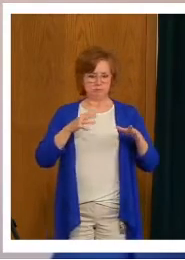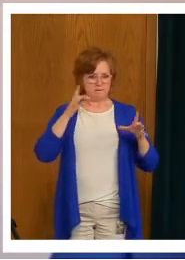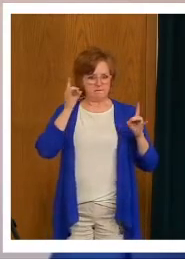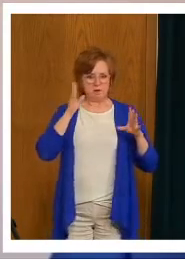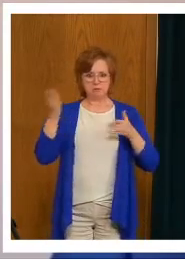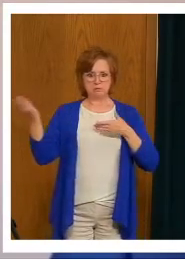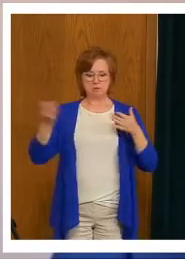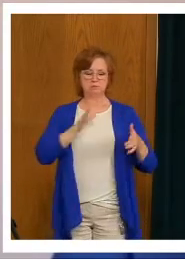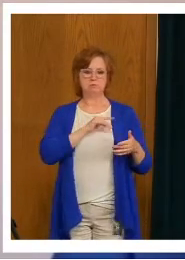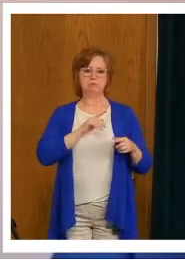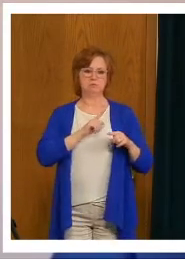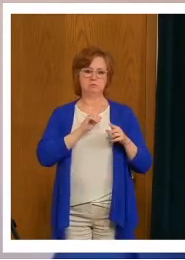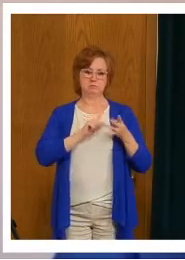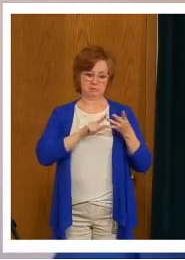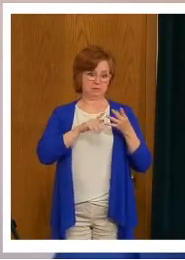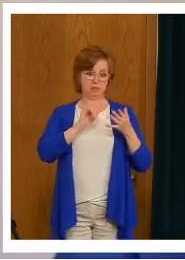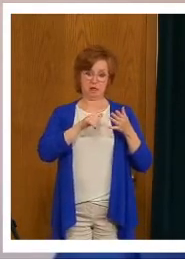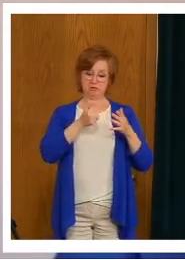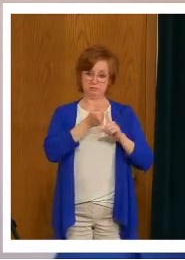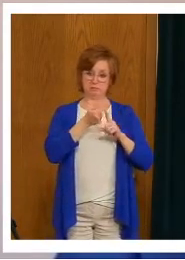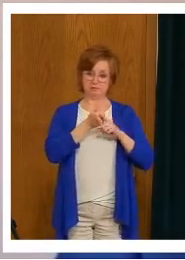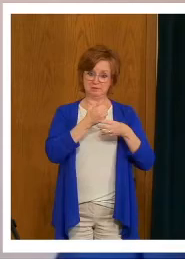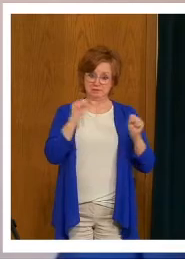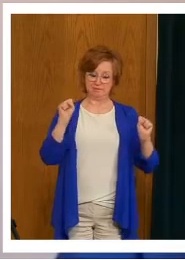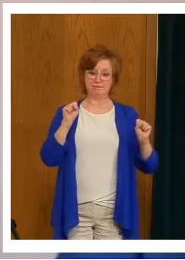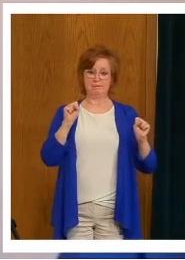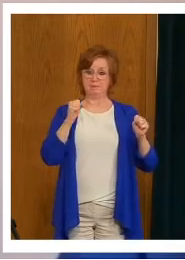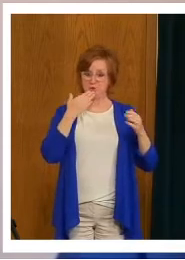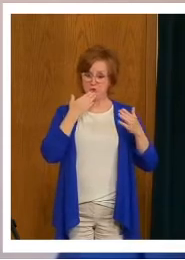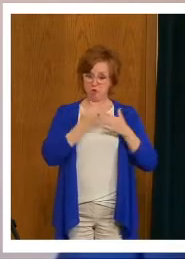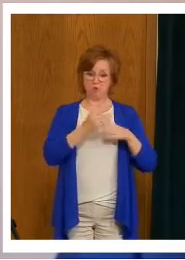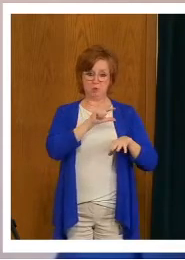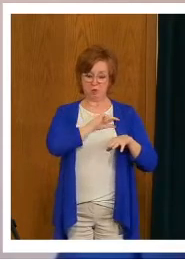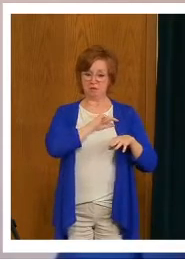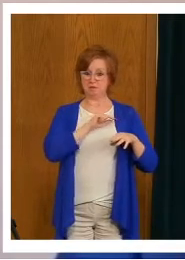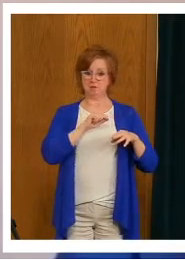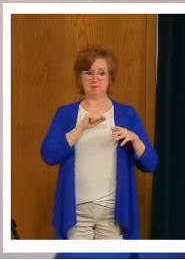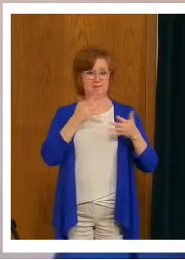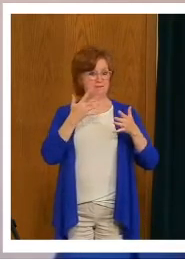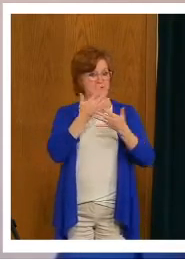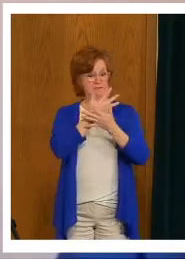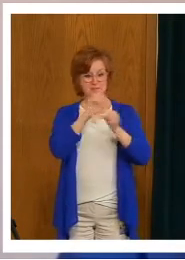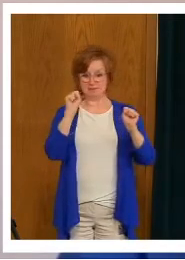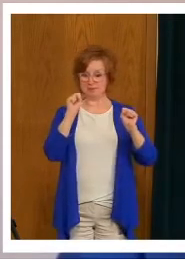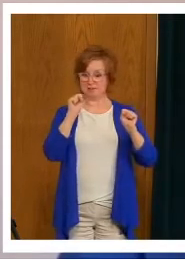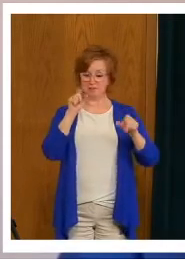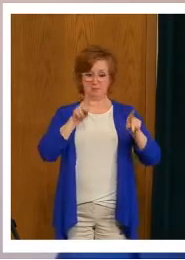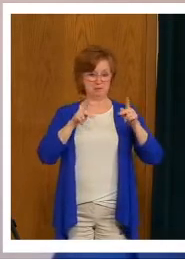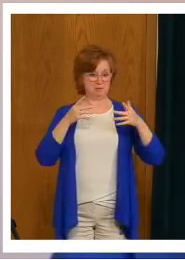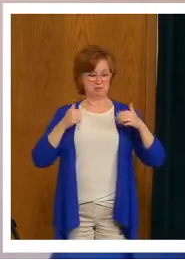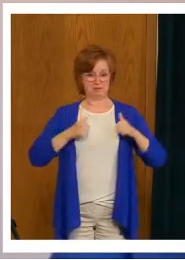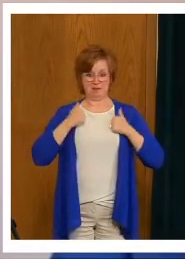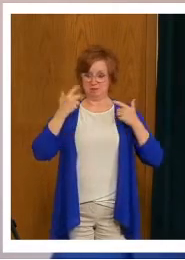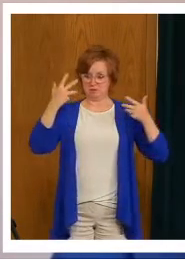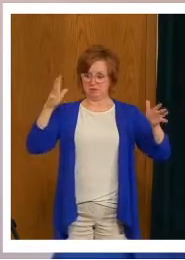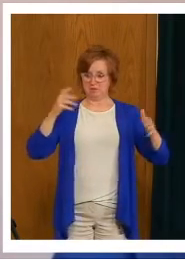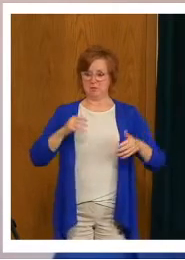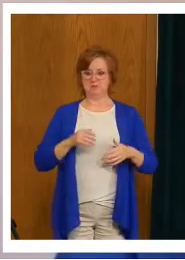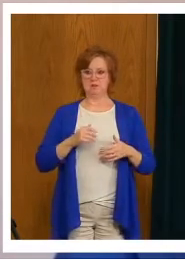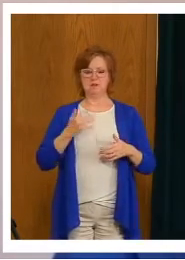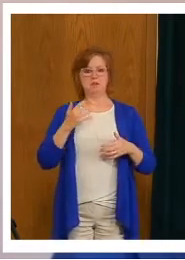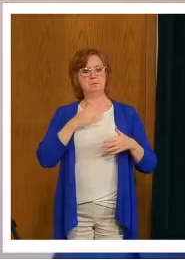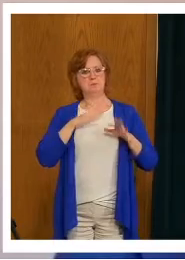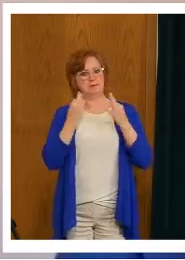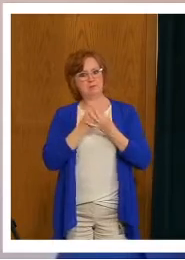it has saved lives in our province, and it has prevented infection in over 65,000 plus individuals, including 5 members of my